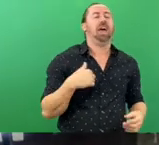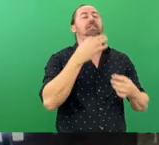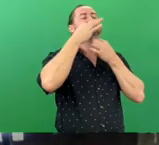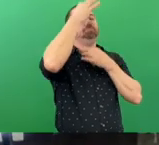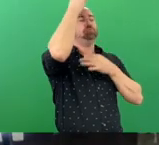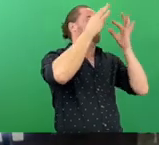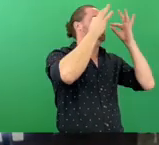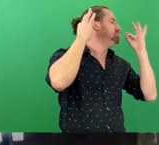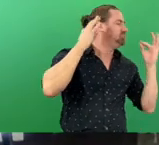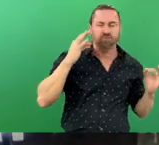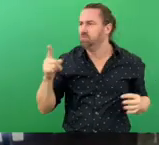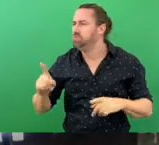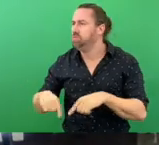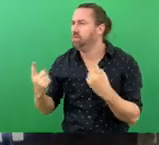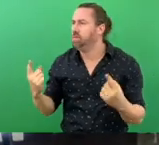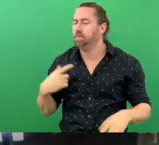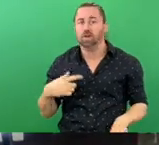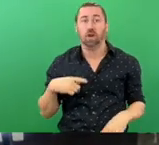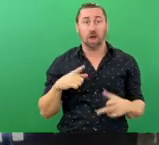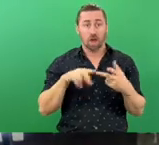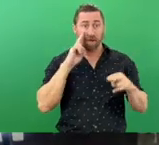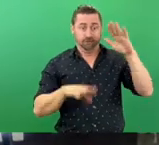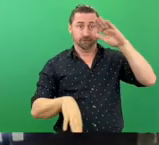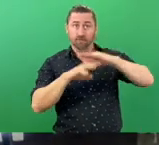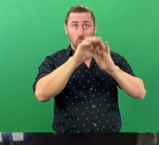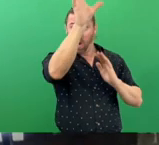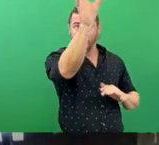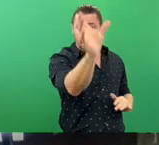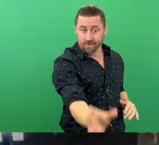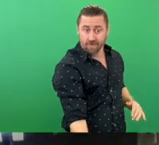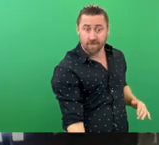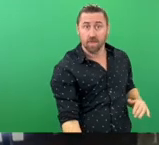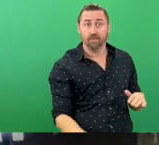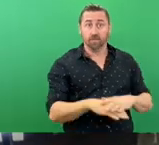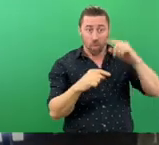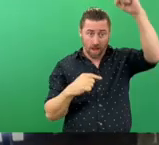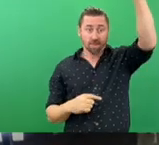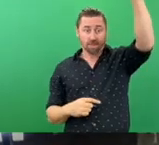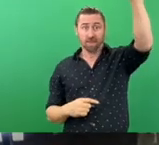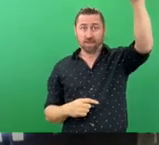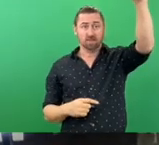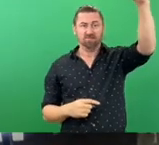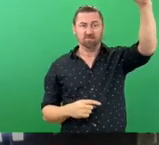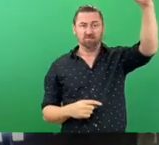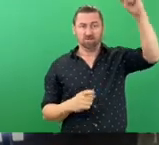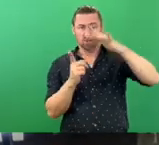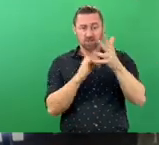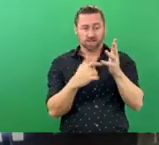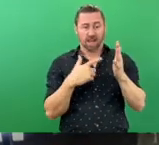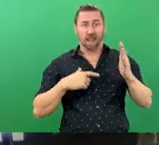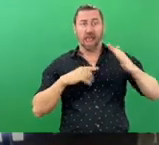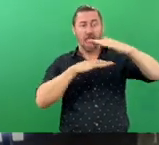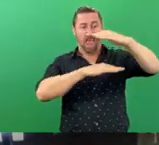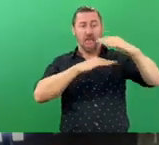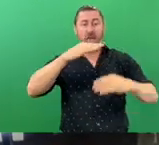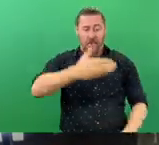always amazed at how small that drawing gets. In fact, if you want a full-length mirror, for a full-length mirror, all that you need is a mirror that's exactly